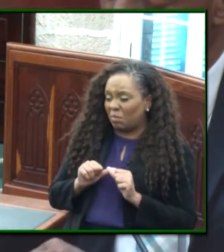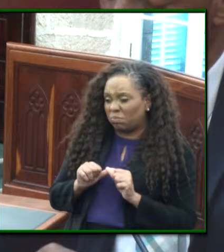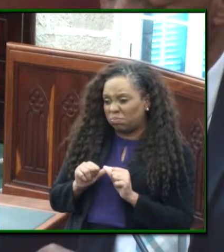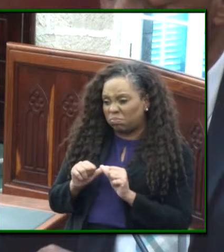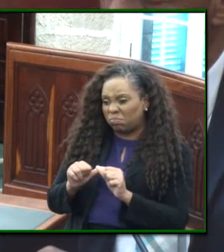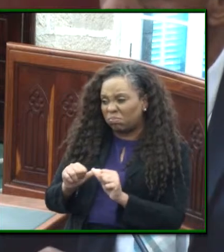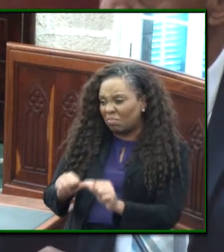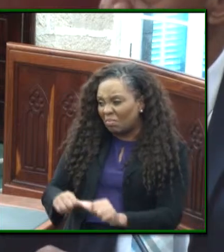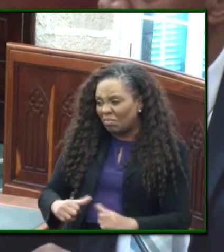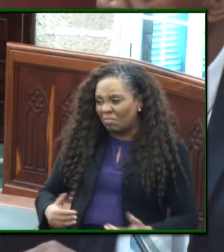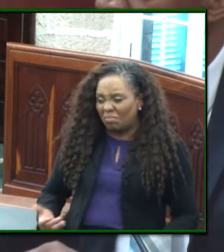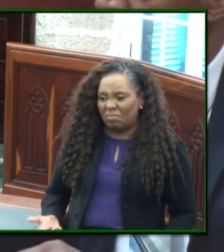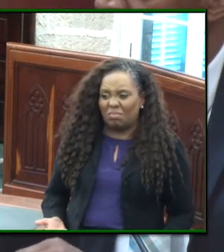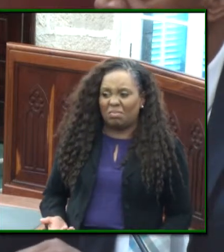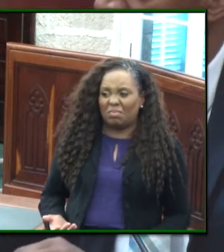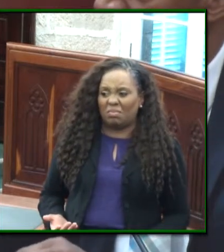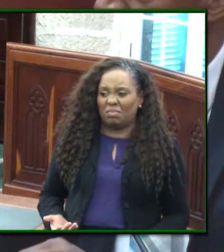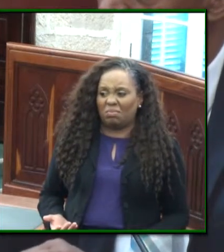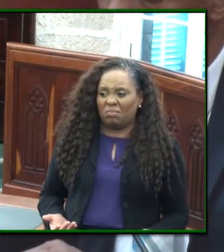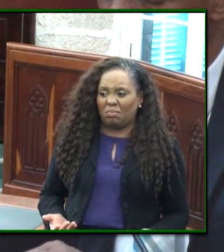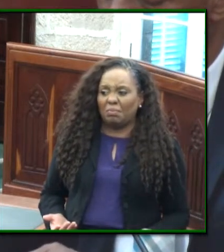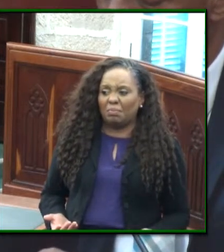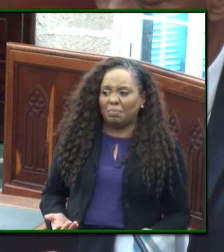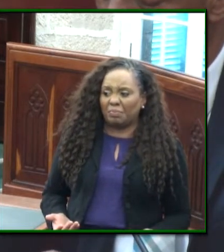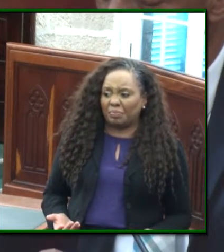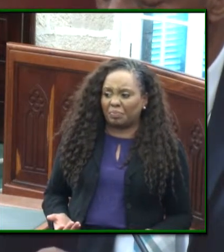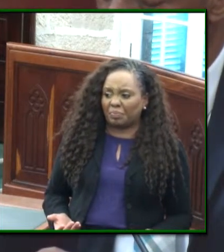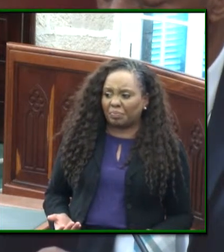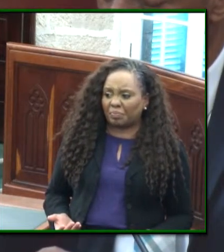So that you'll see that in the provision